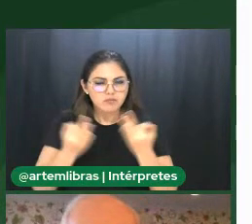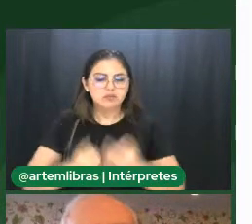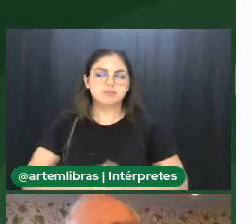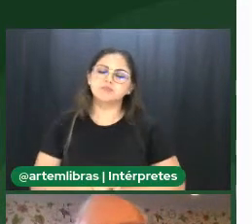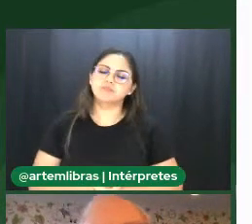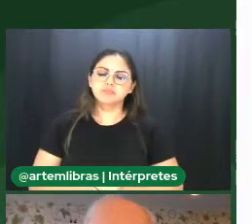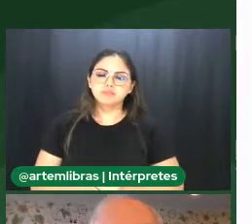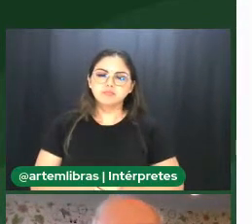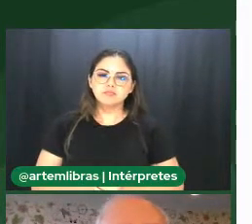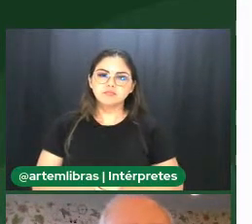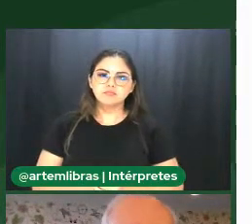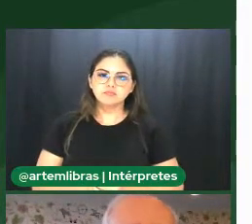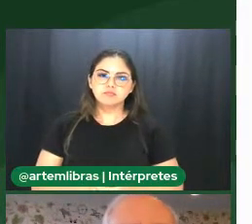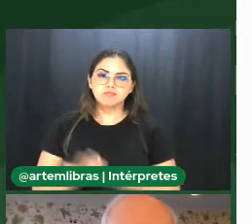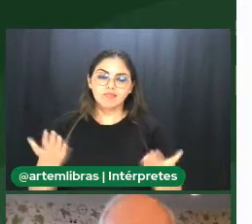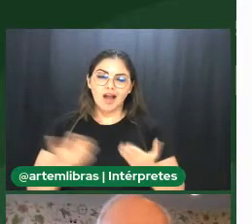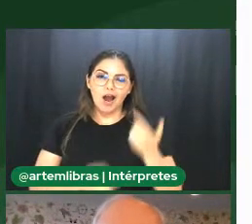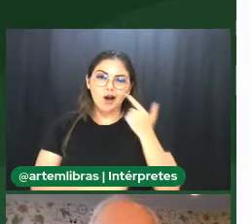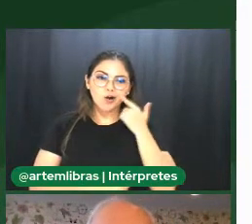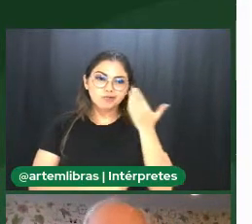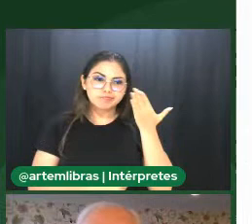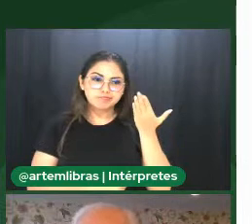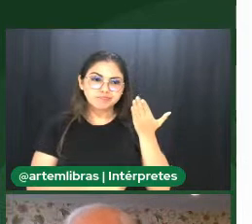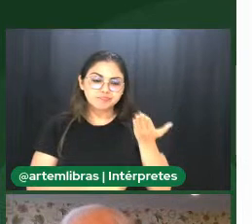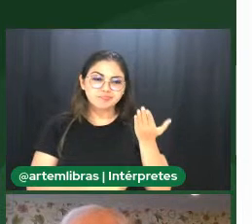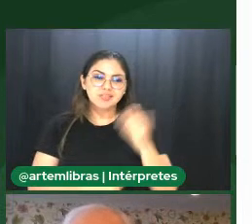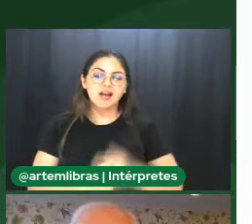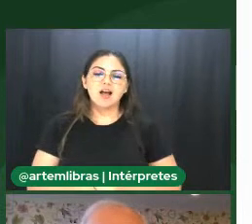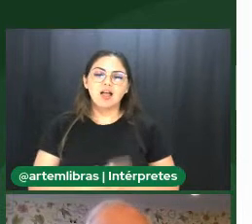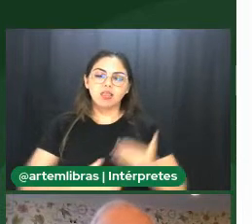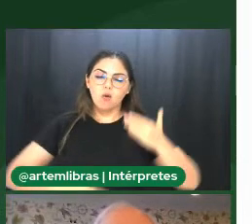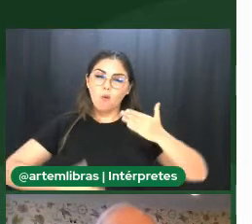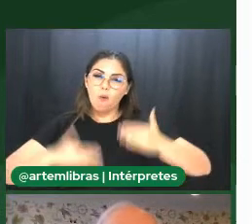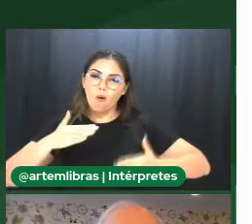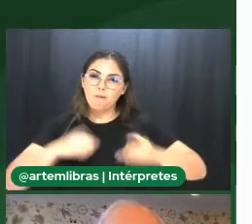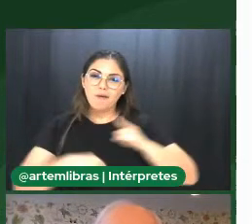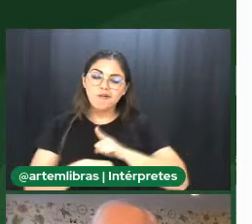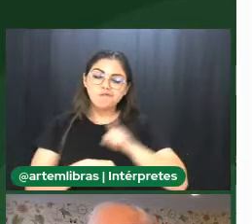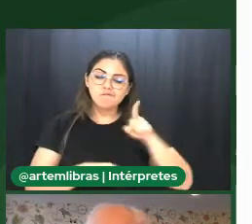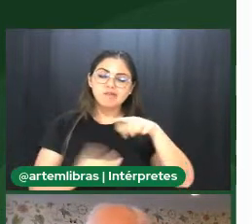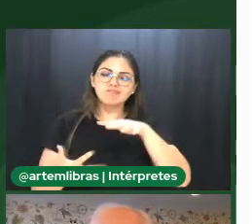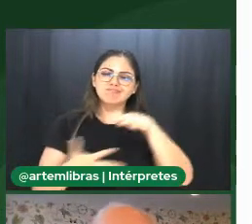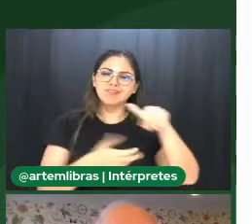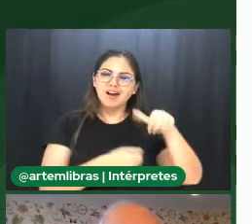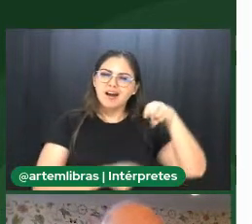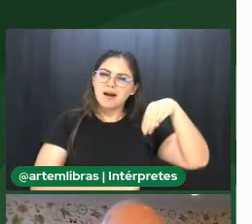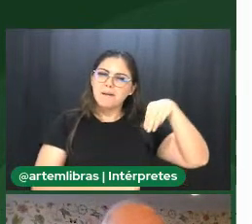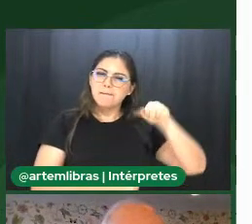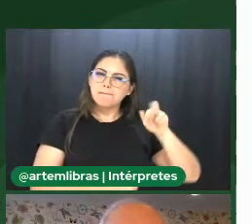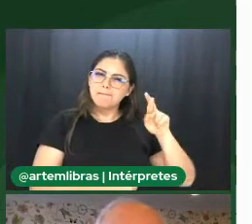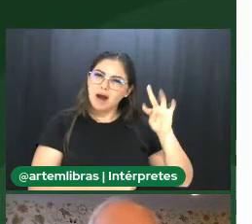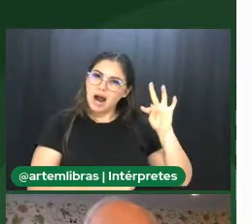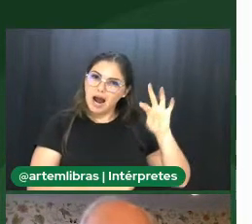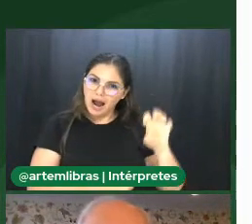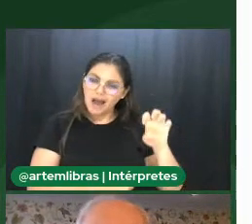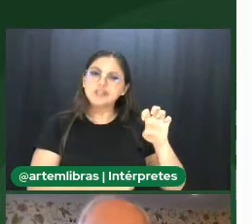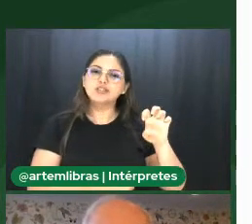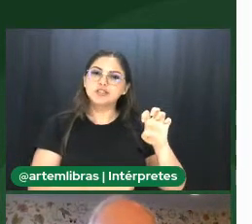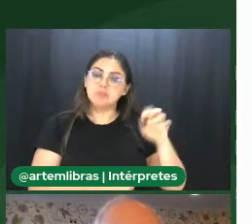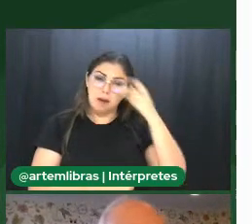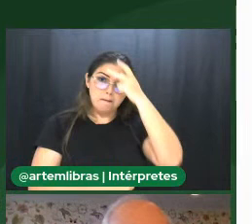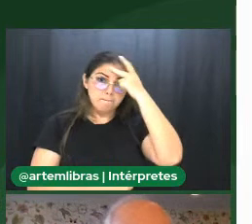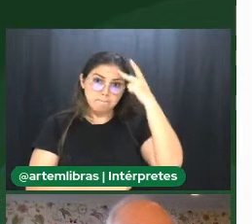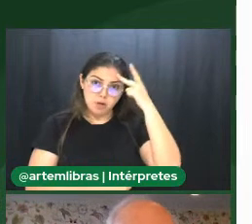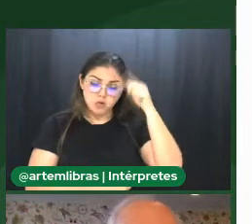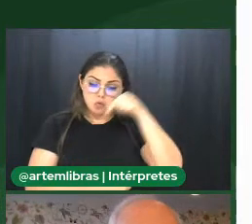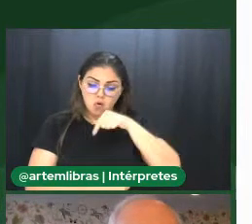an autonomous vehicle on the surface of Mars. And yes, it's autonomous in that it can avoid